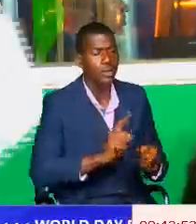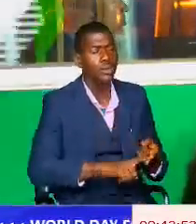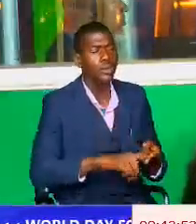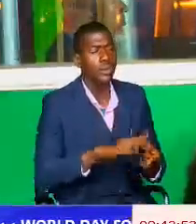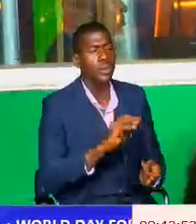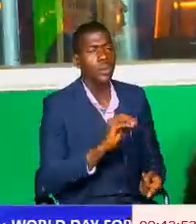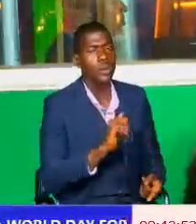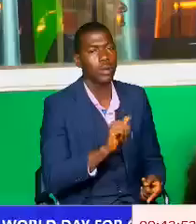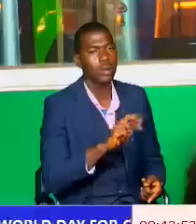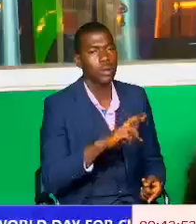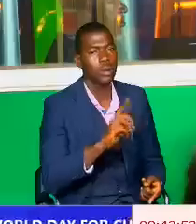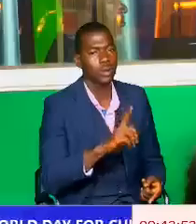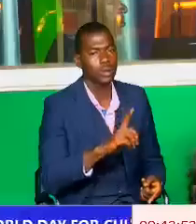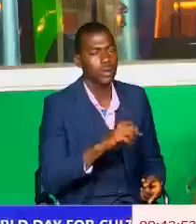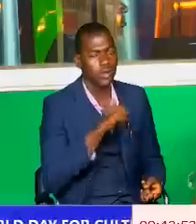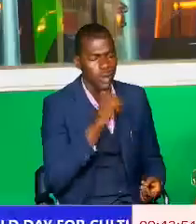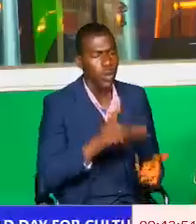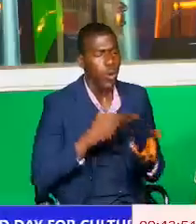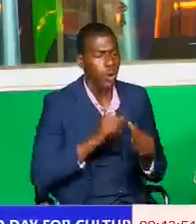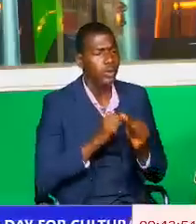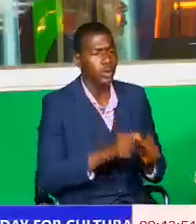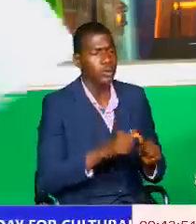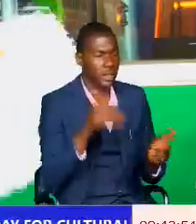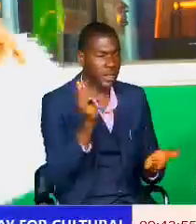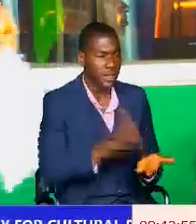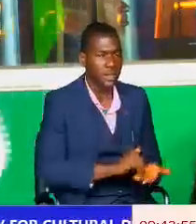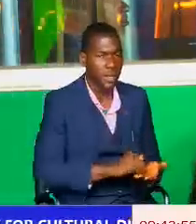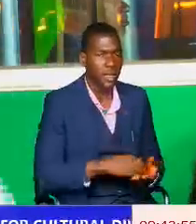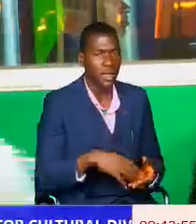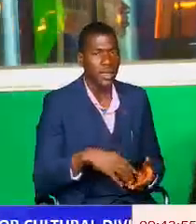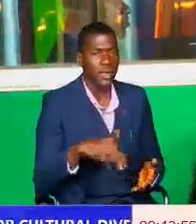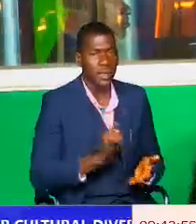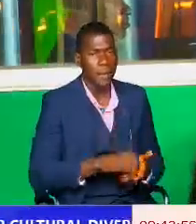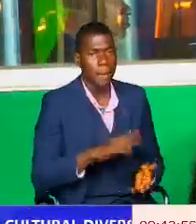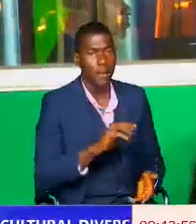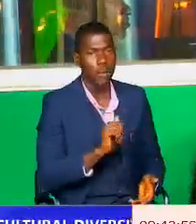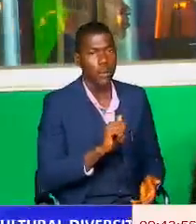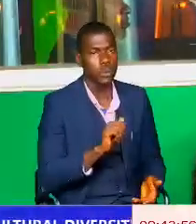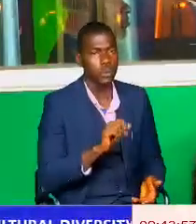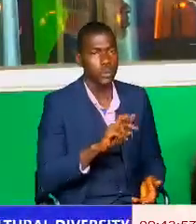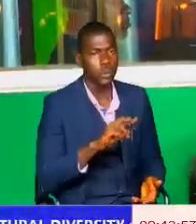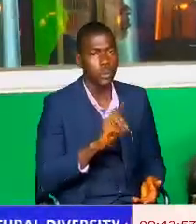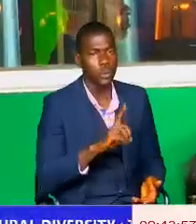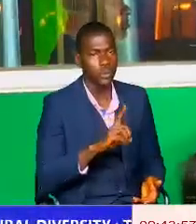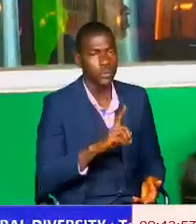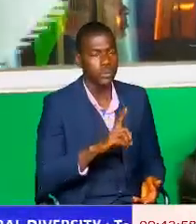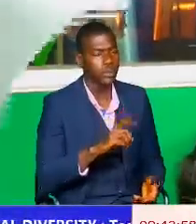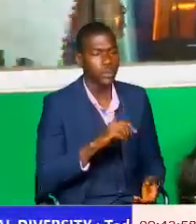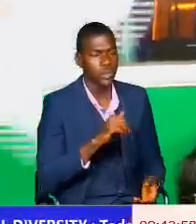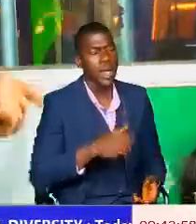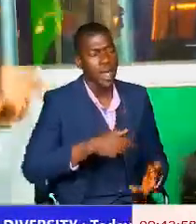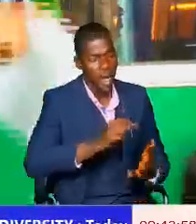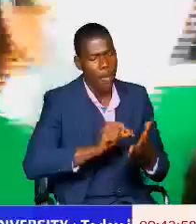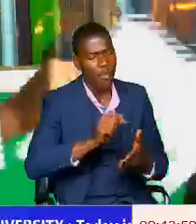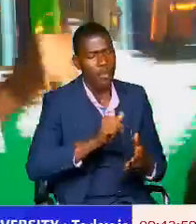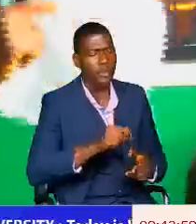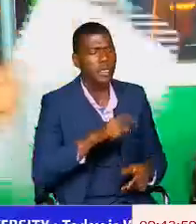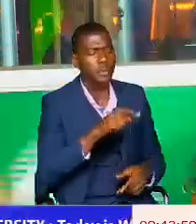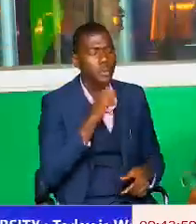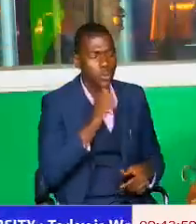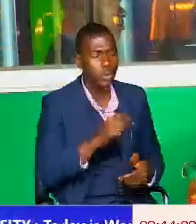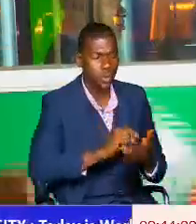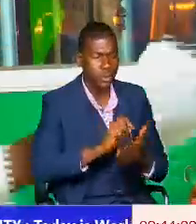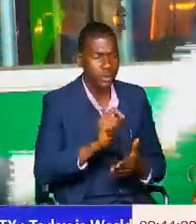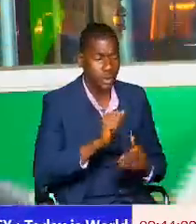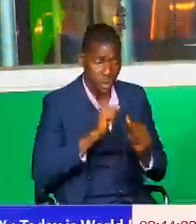this transaction again. And that board don't approve. Say make you no continue. But make him go Federal